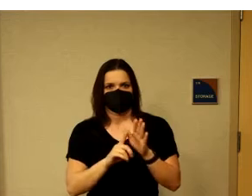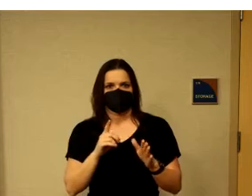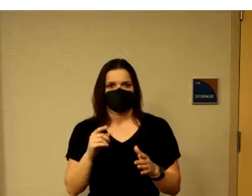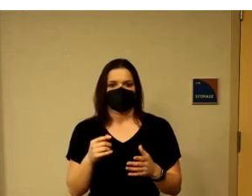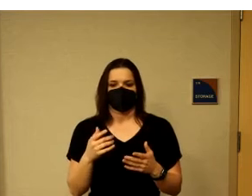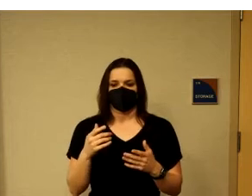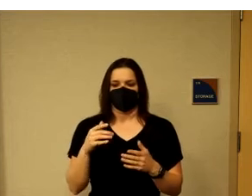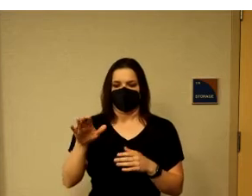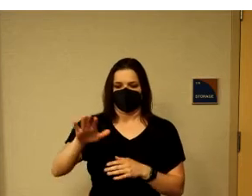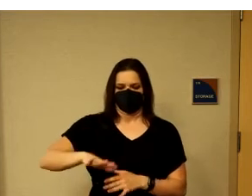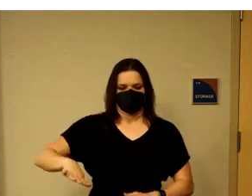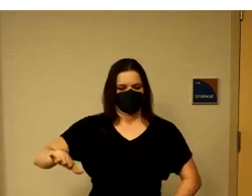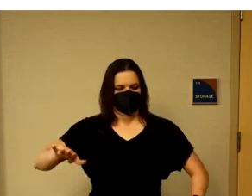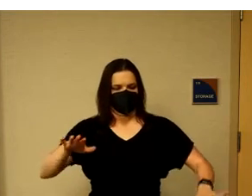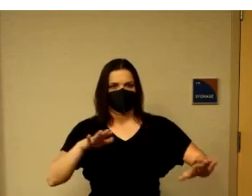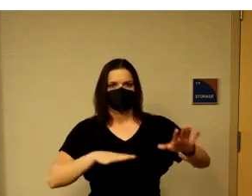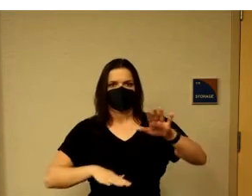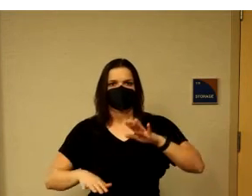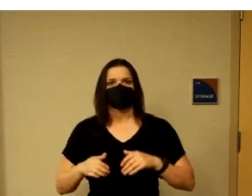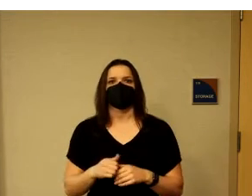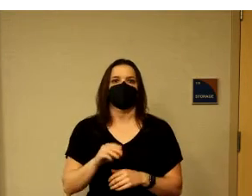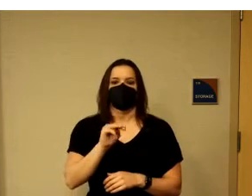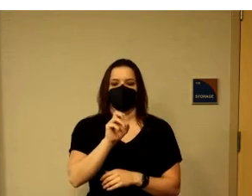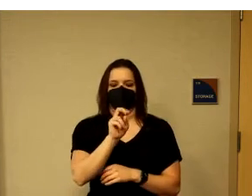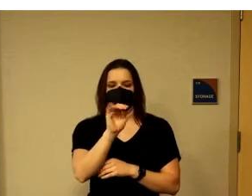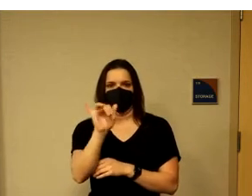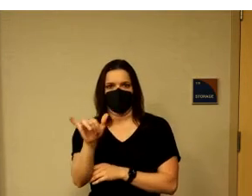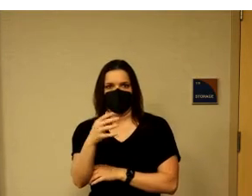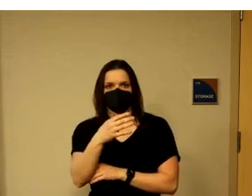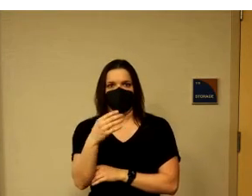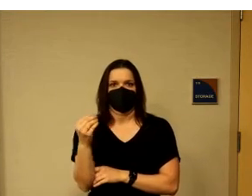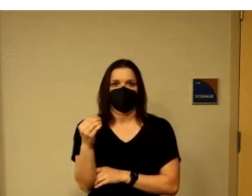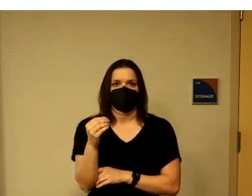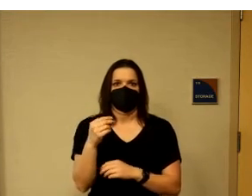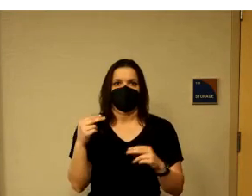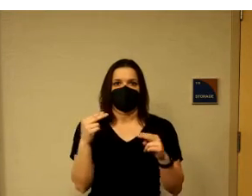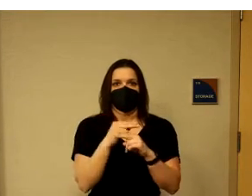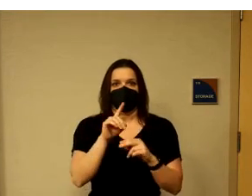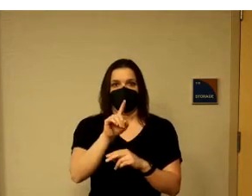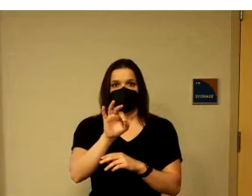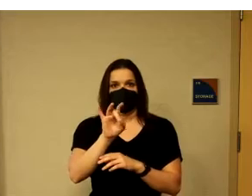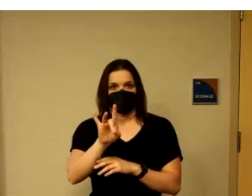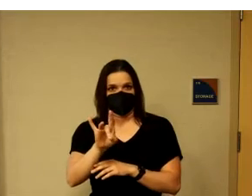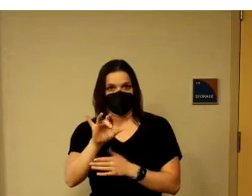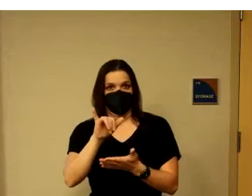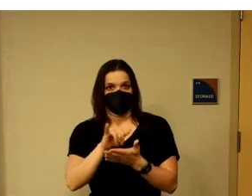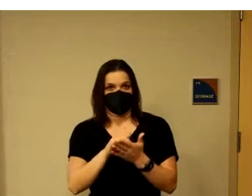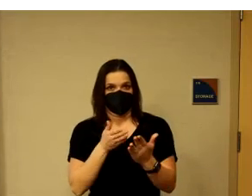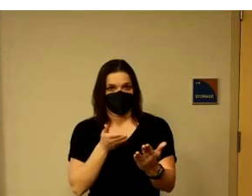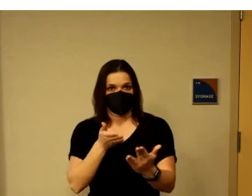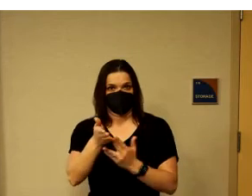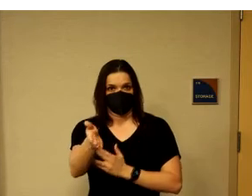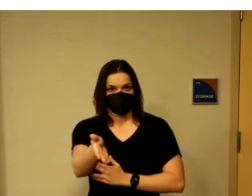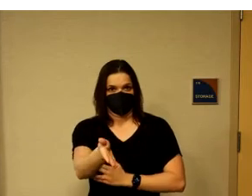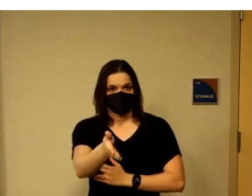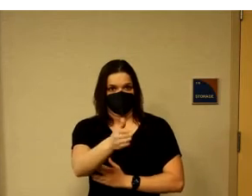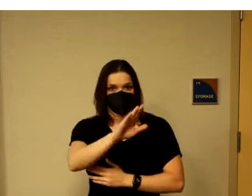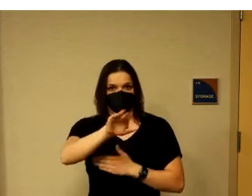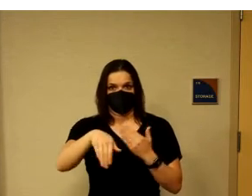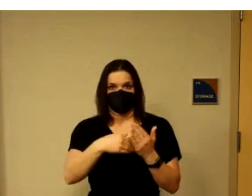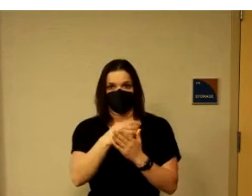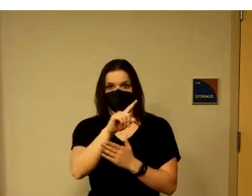significant landmarks which were used are Mooney Boulevard and Highway 198, which goes through the entire